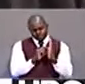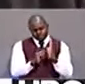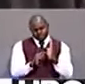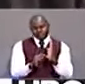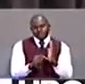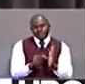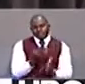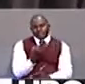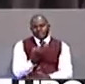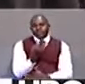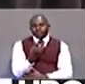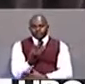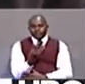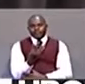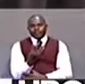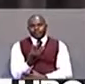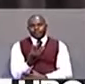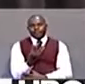34.